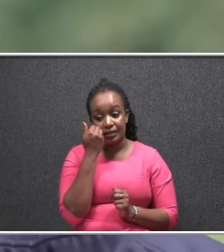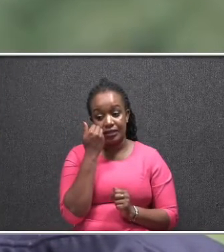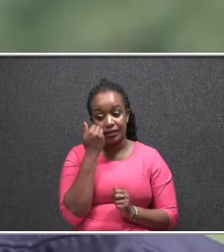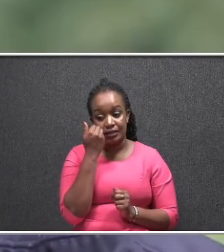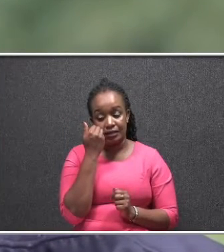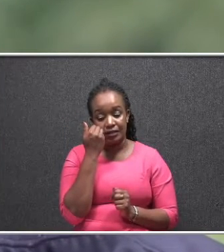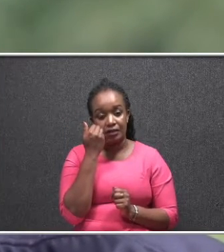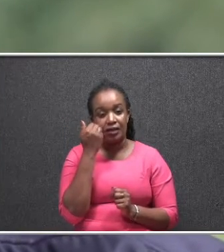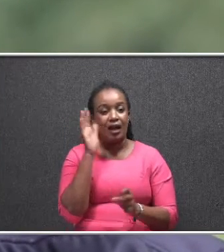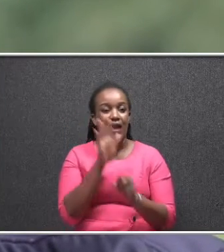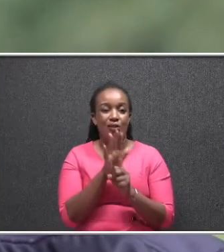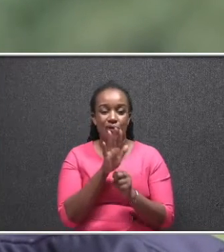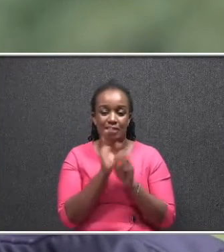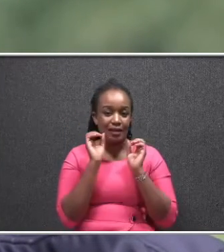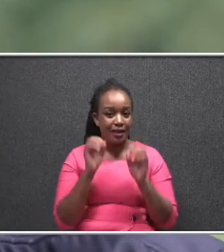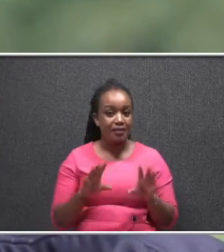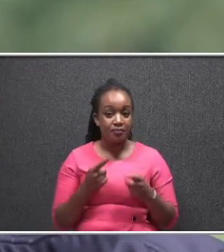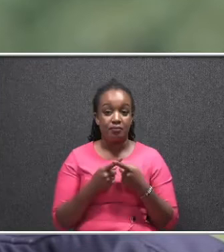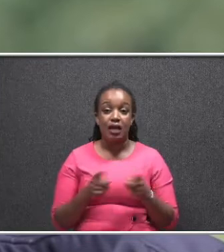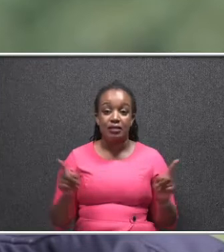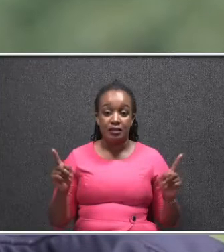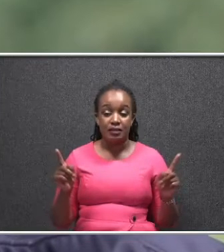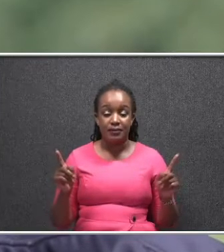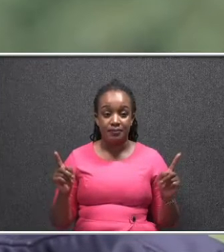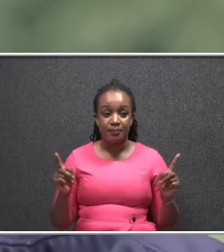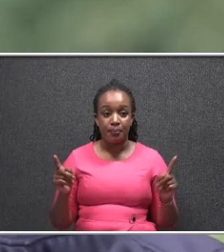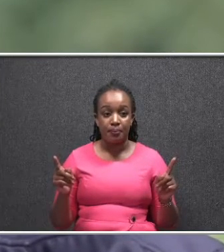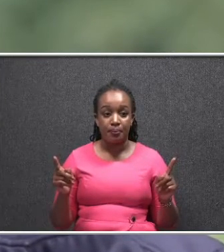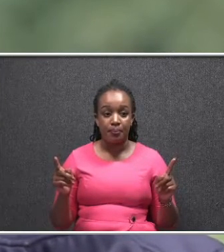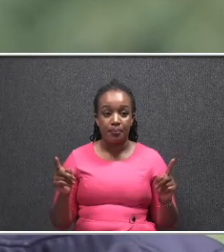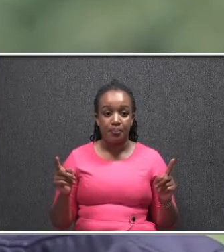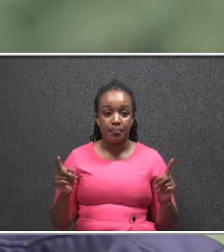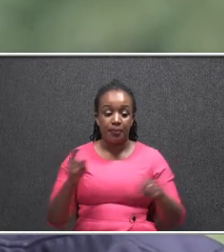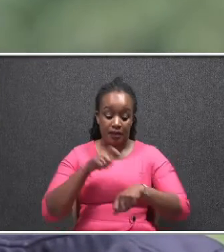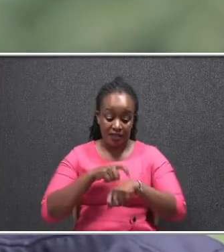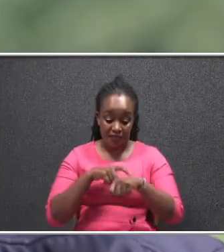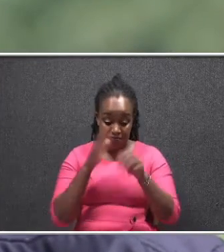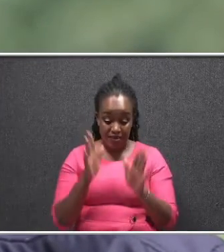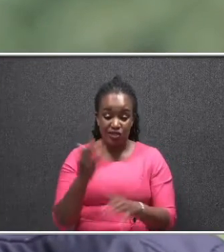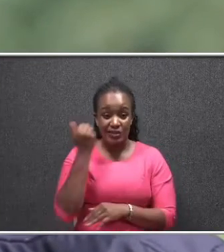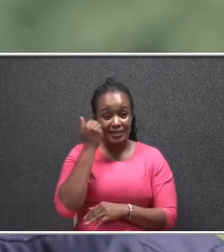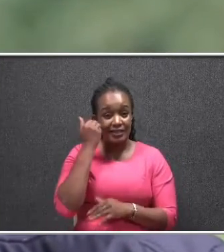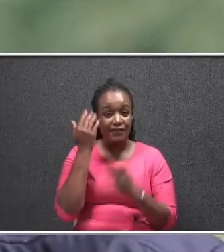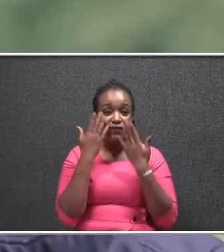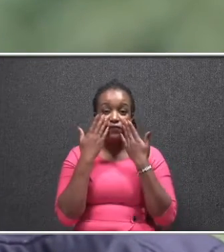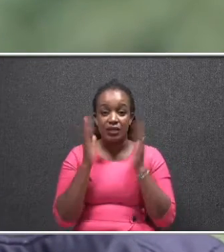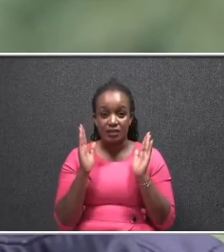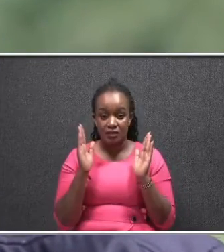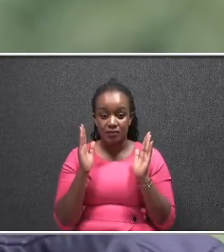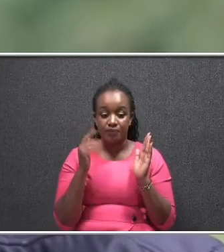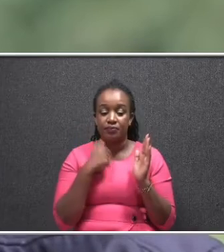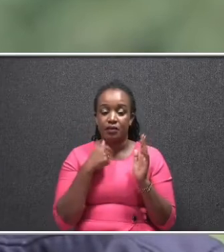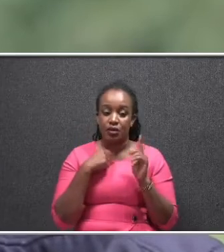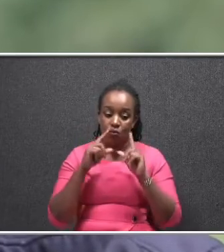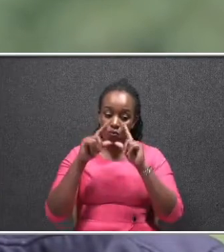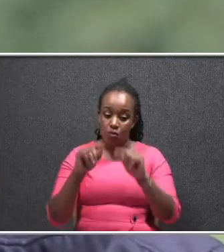not common. But upon infection, I can tell you, Laban,